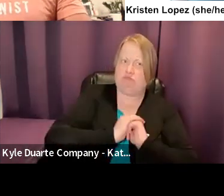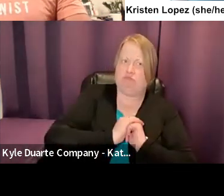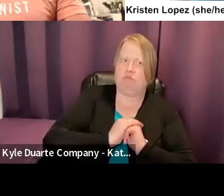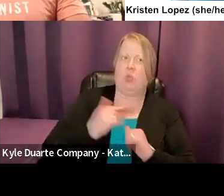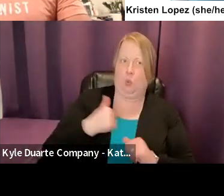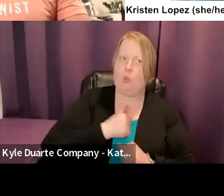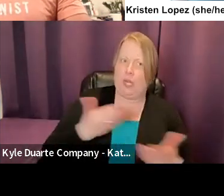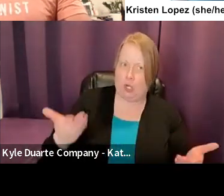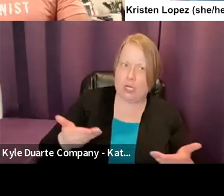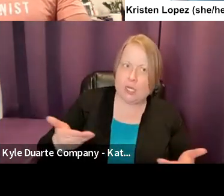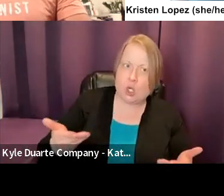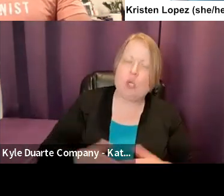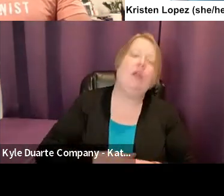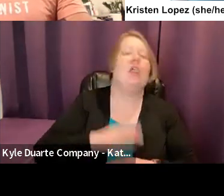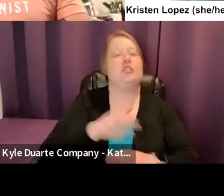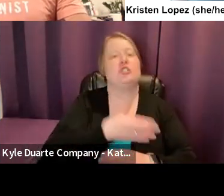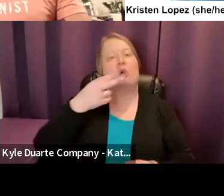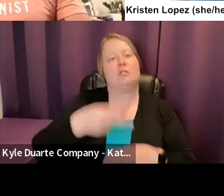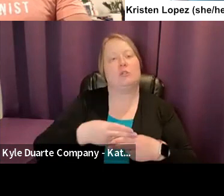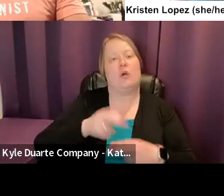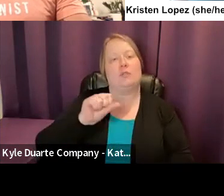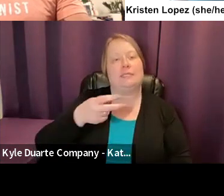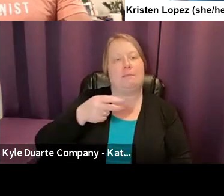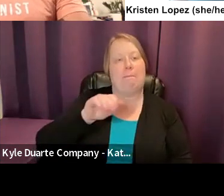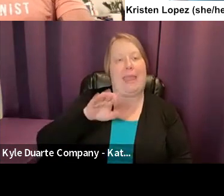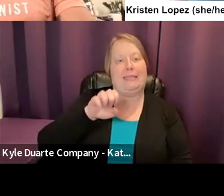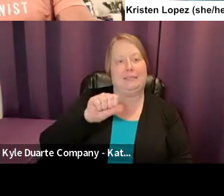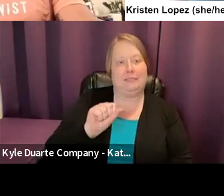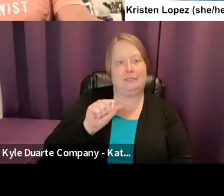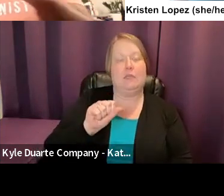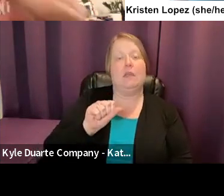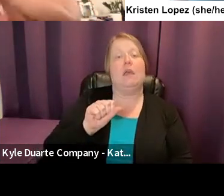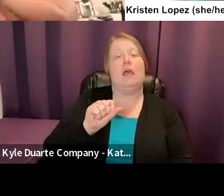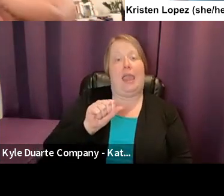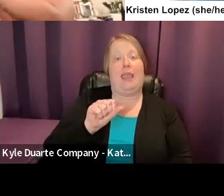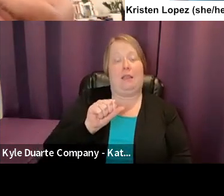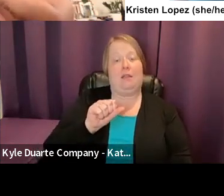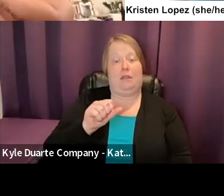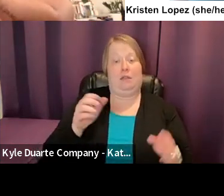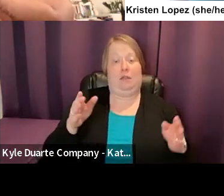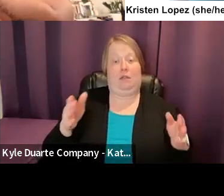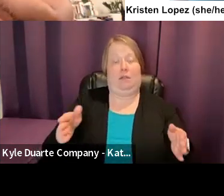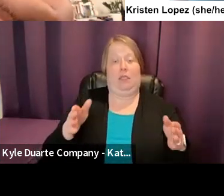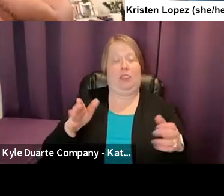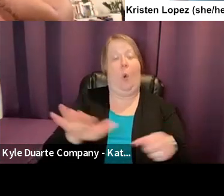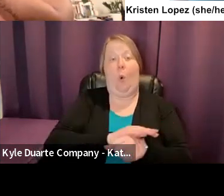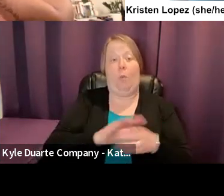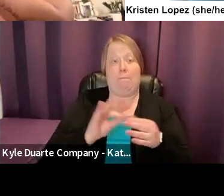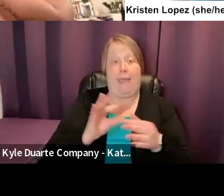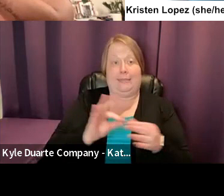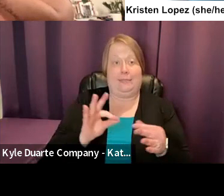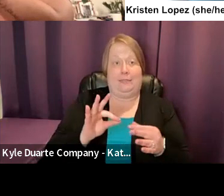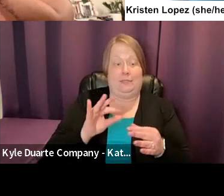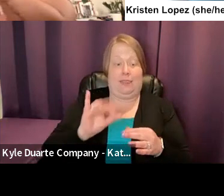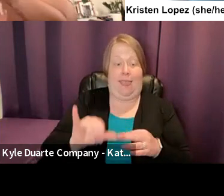here. The song is called Spaces, and the entire part of the music video, the entire message is we